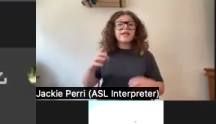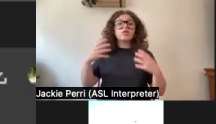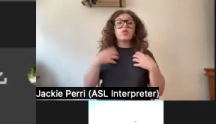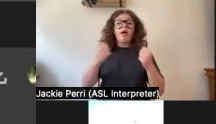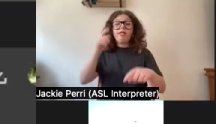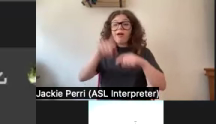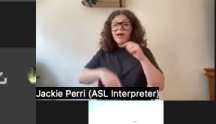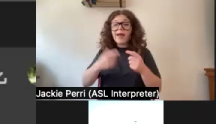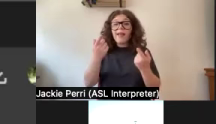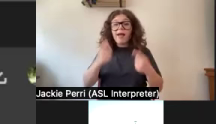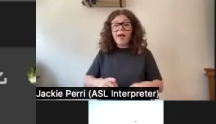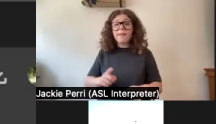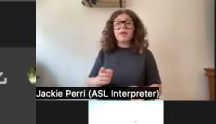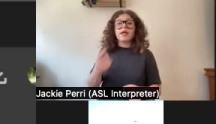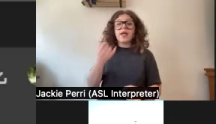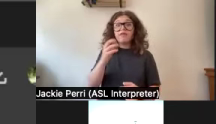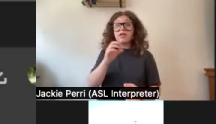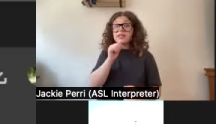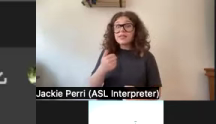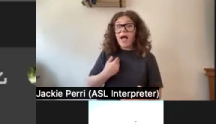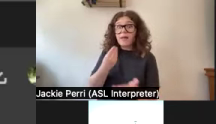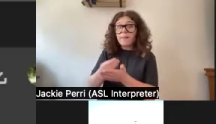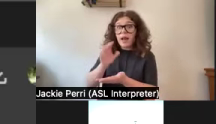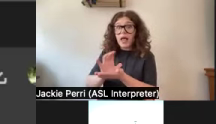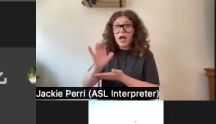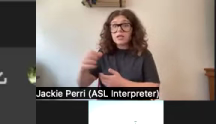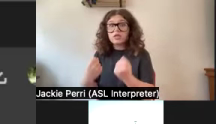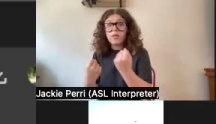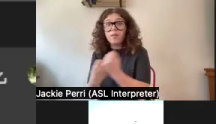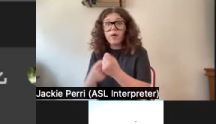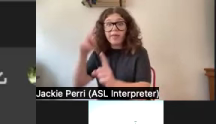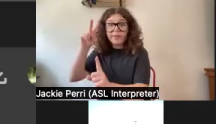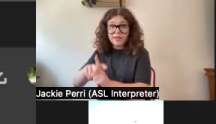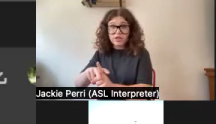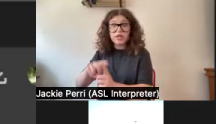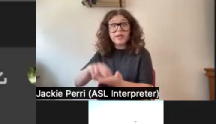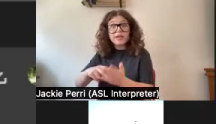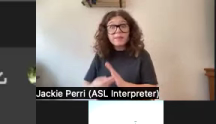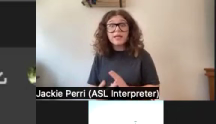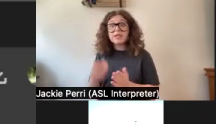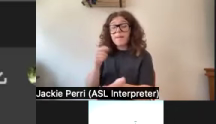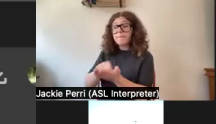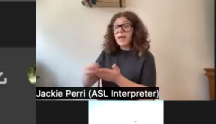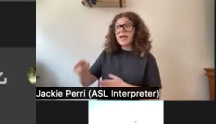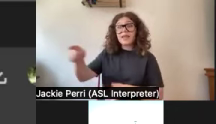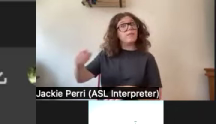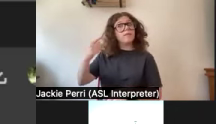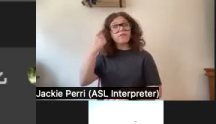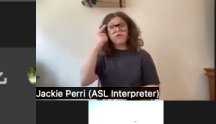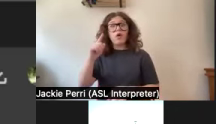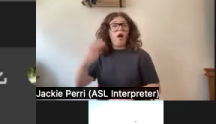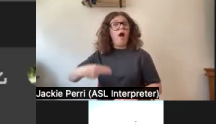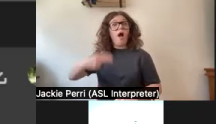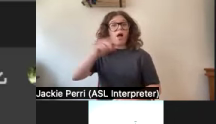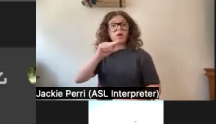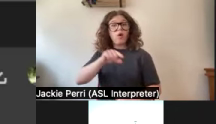support the implementation. And this means funding to pay educators for high-quality training. This means